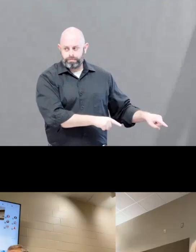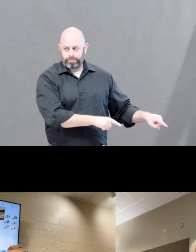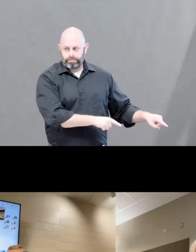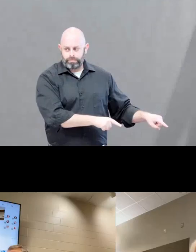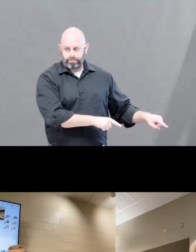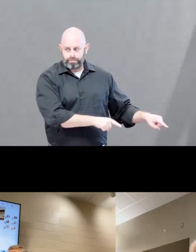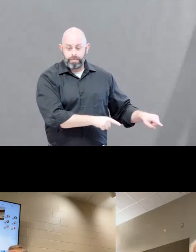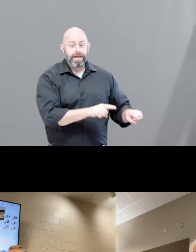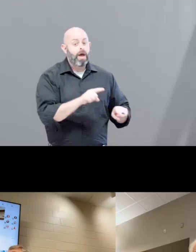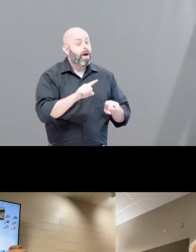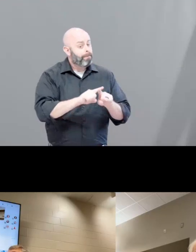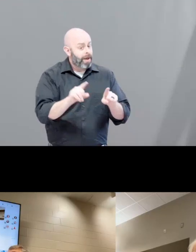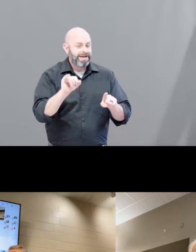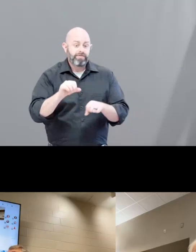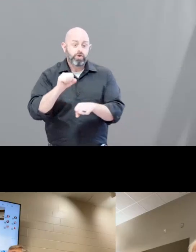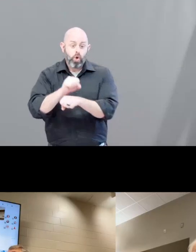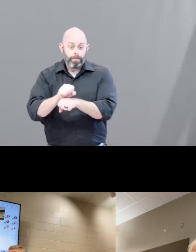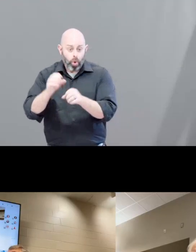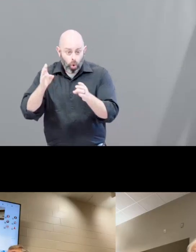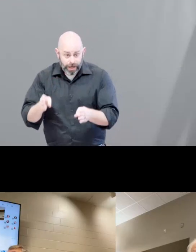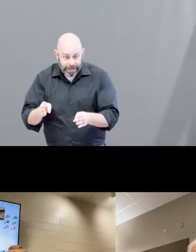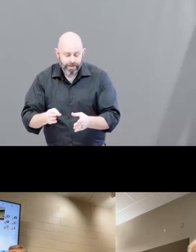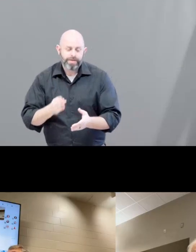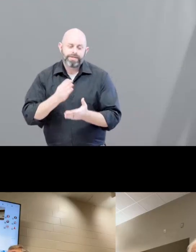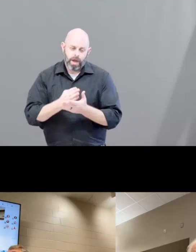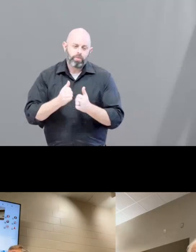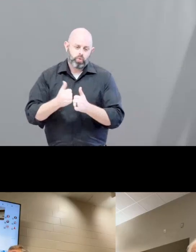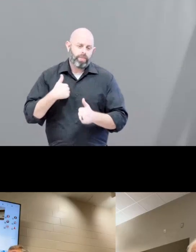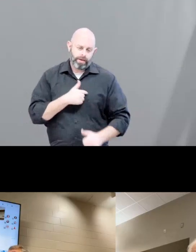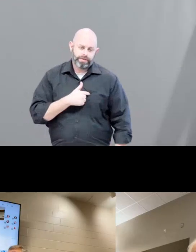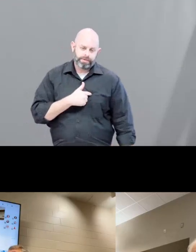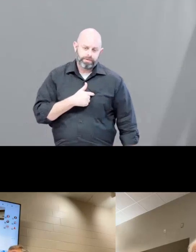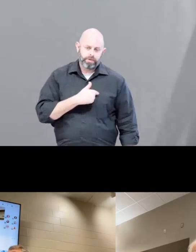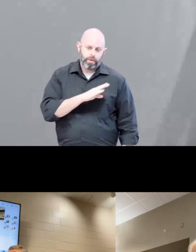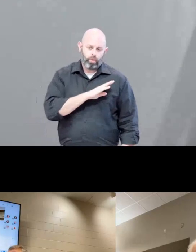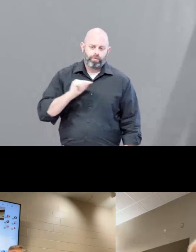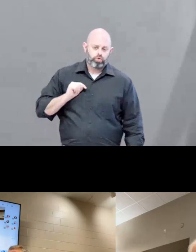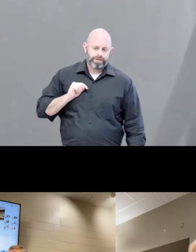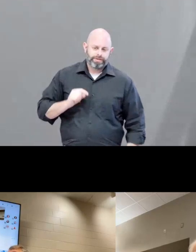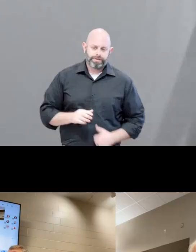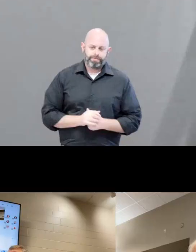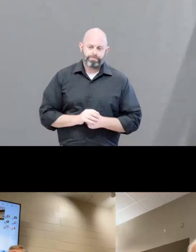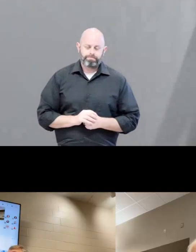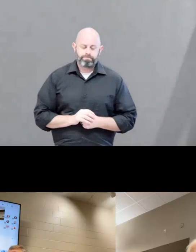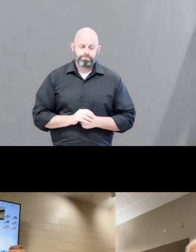it's an employee, it stops at the board of trustees.